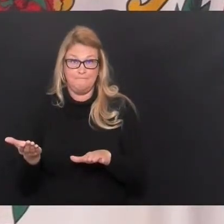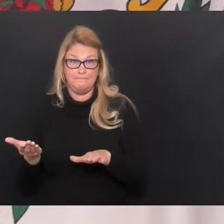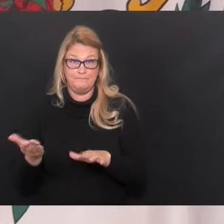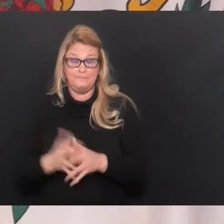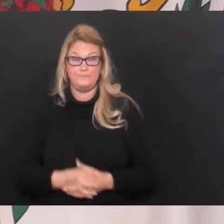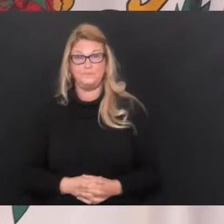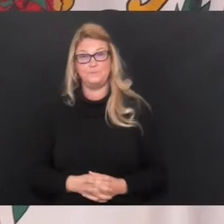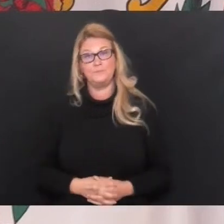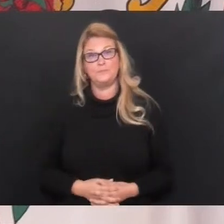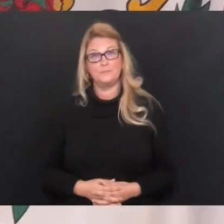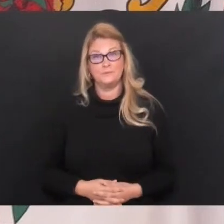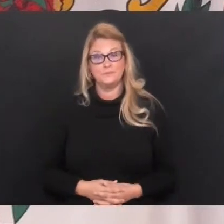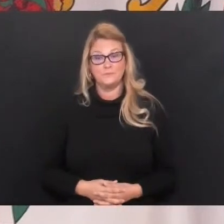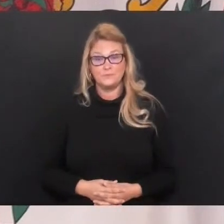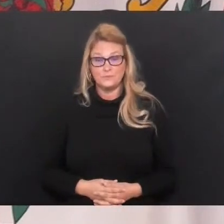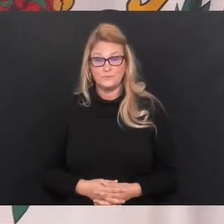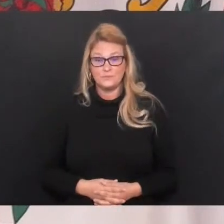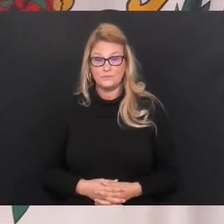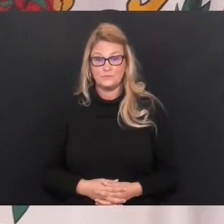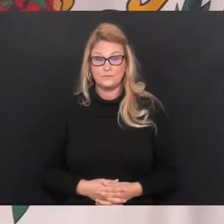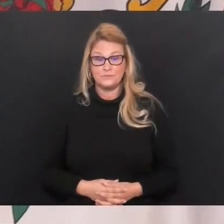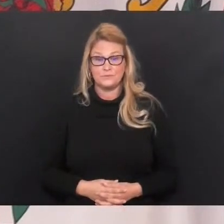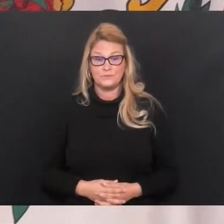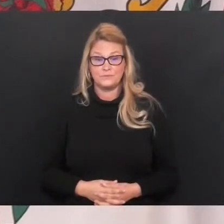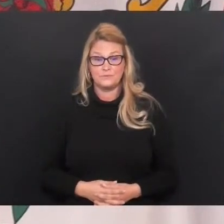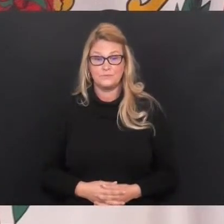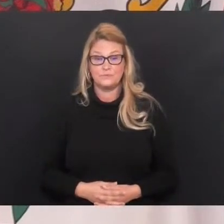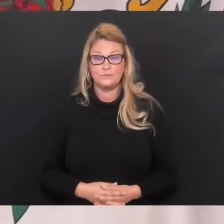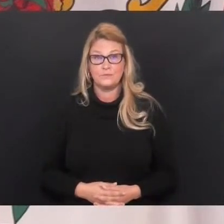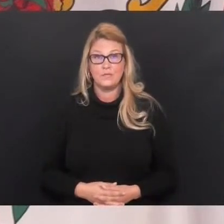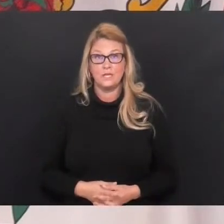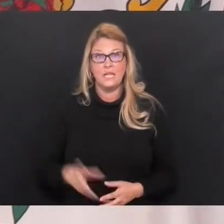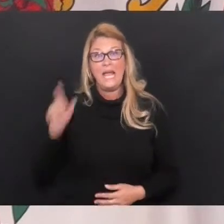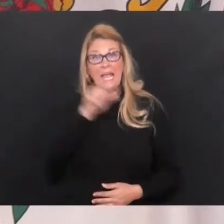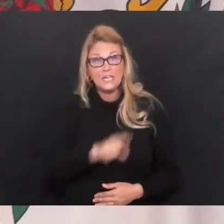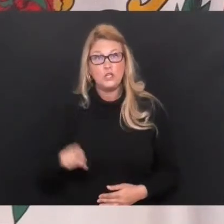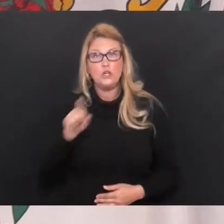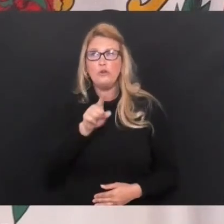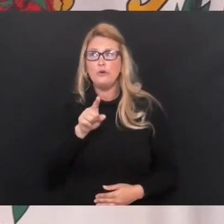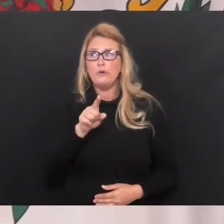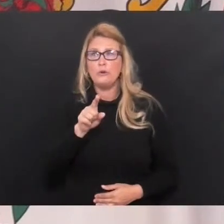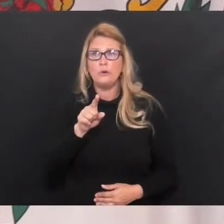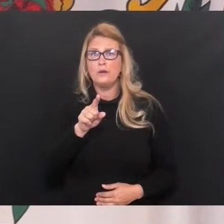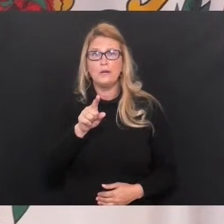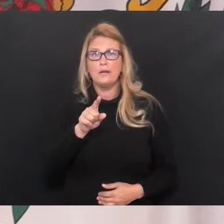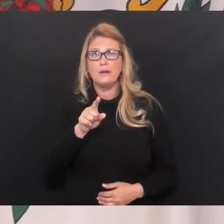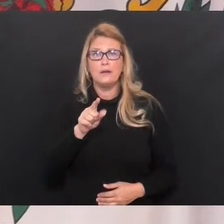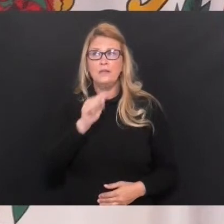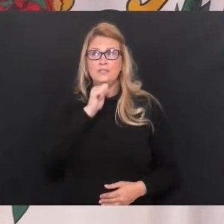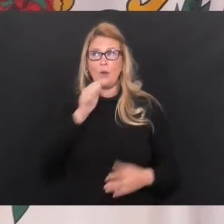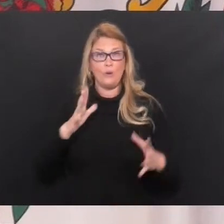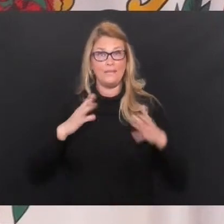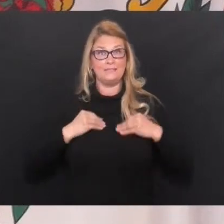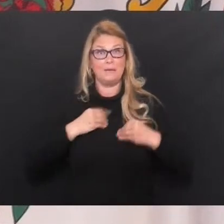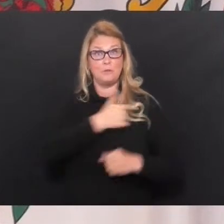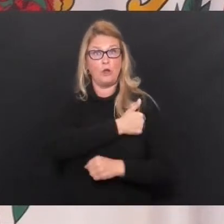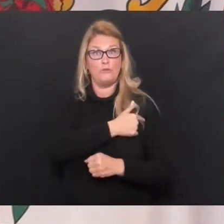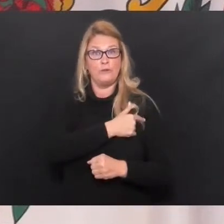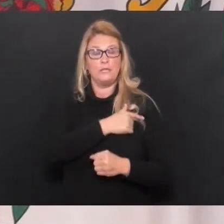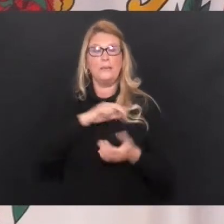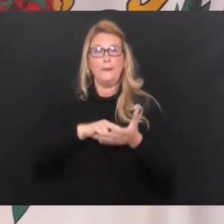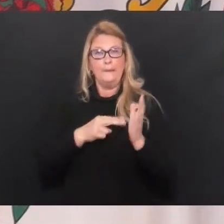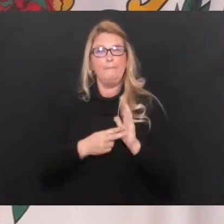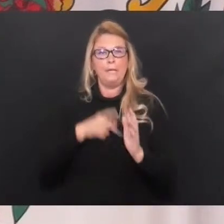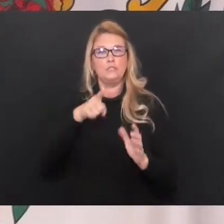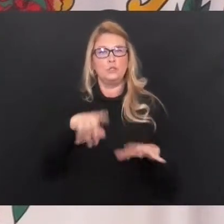Now, and you're going to take the chance in life. I mean, let's just be brutally honest and